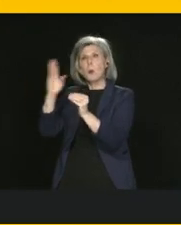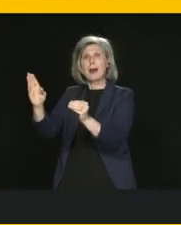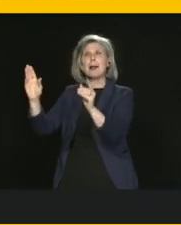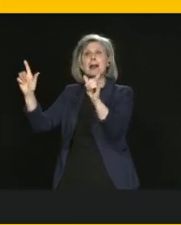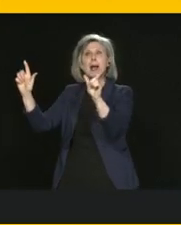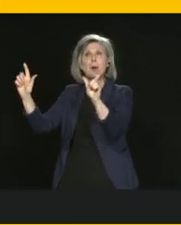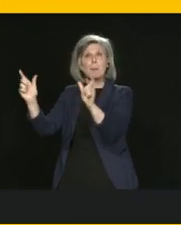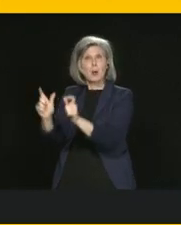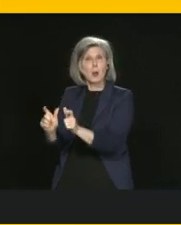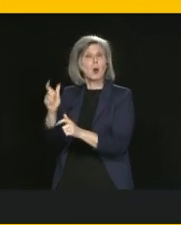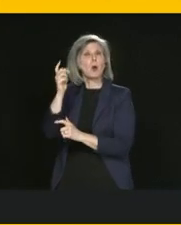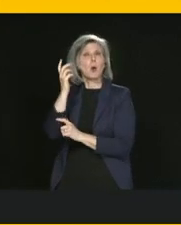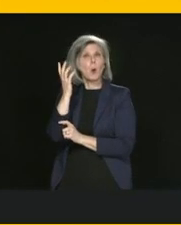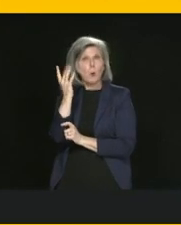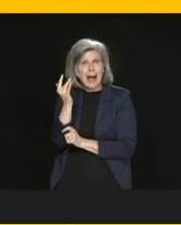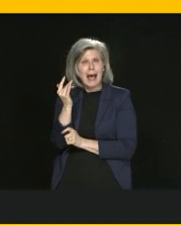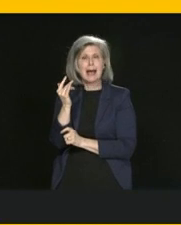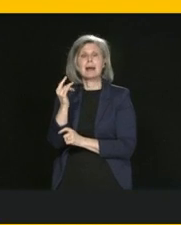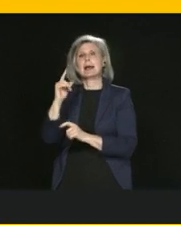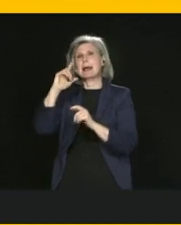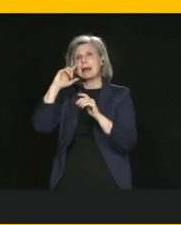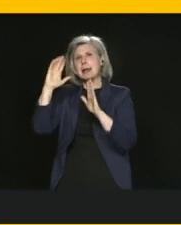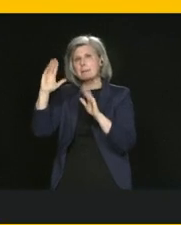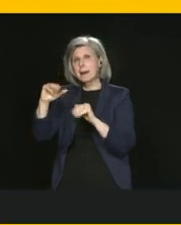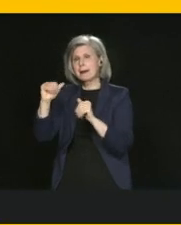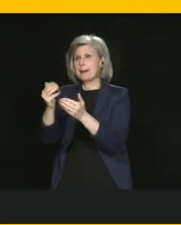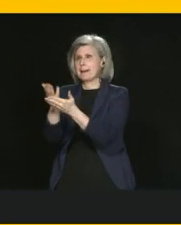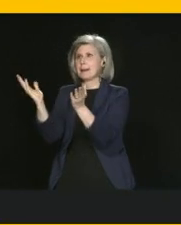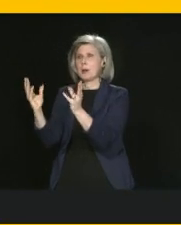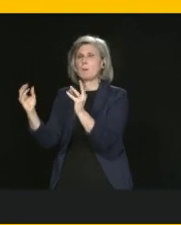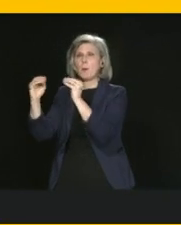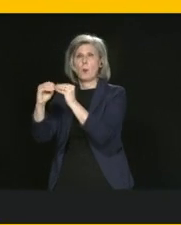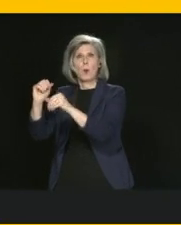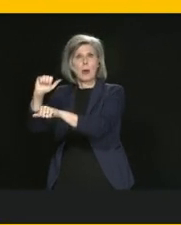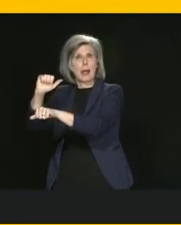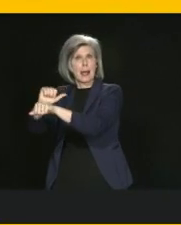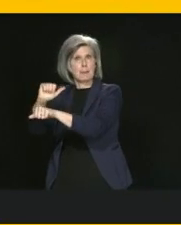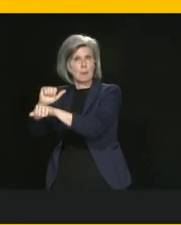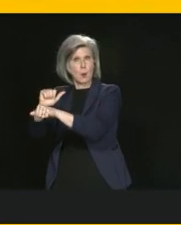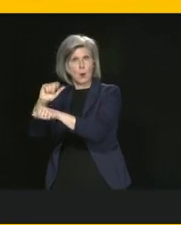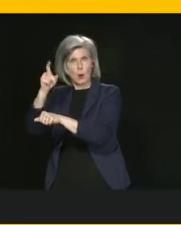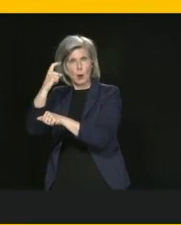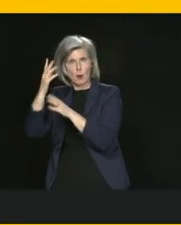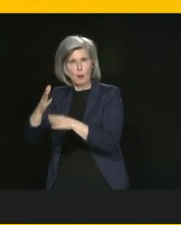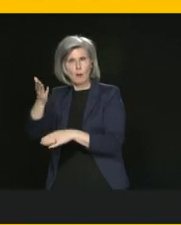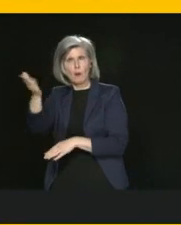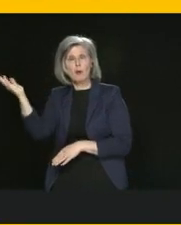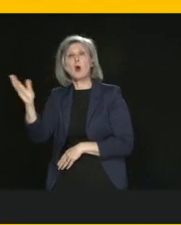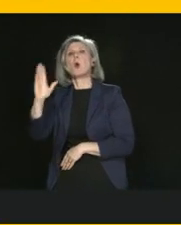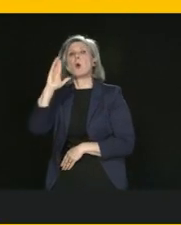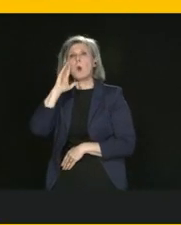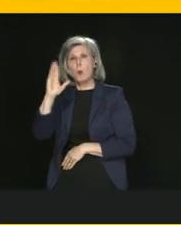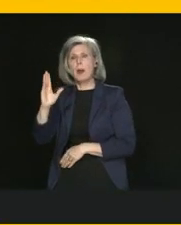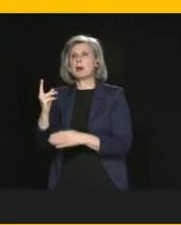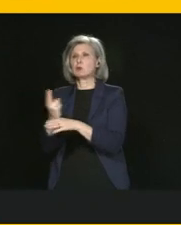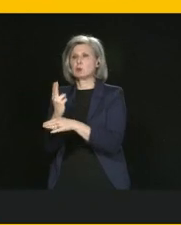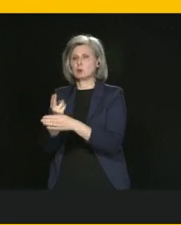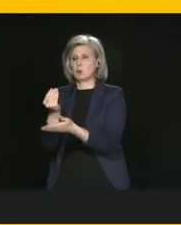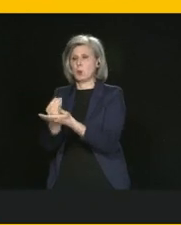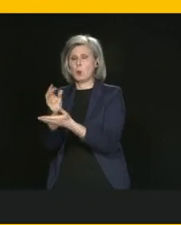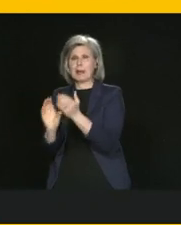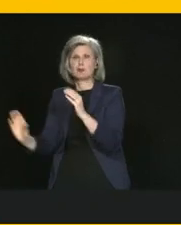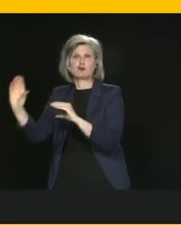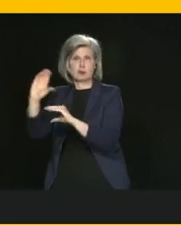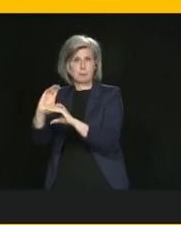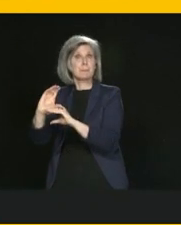employers to turn to the wage subsidy. Therefore, fewer workers will need the CERB. Raymond. Alors, quelle est